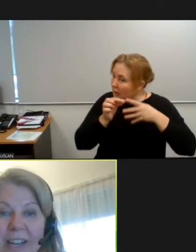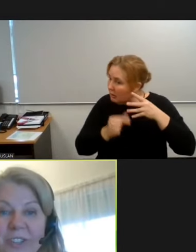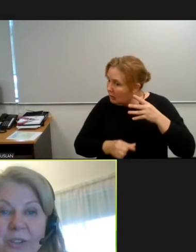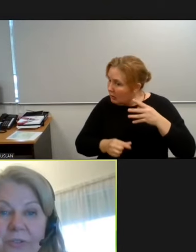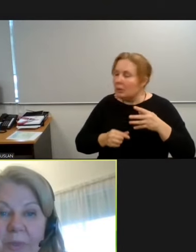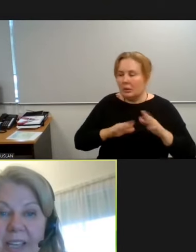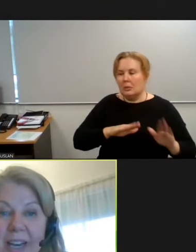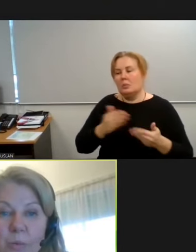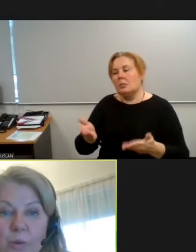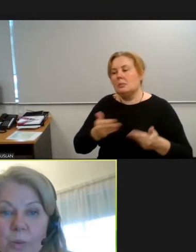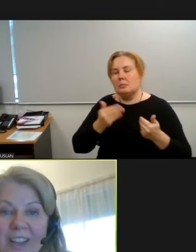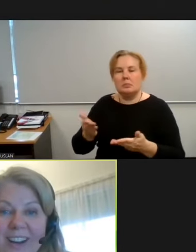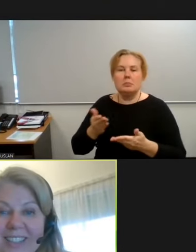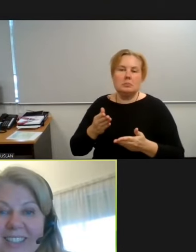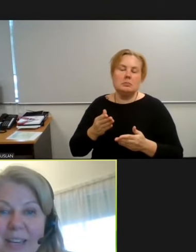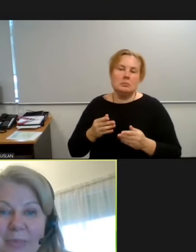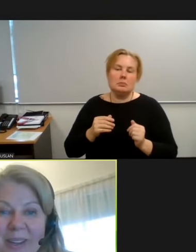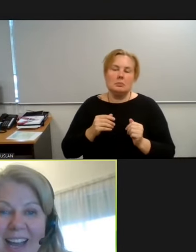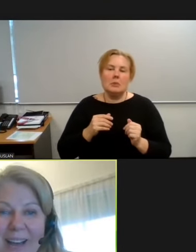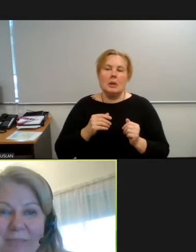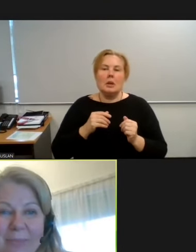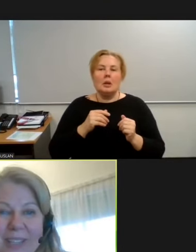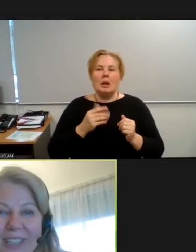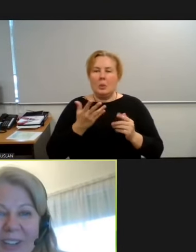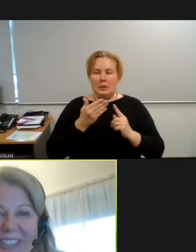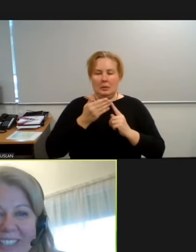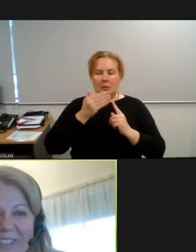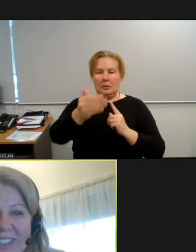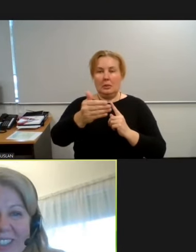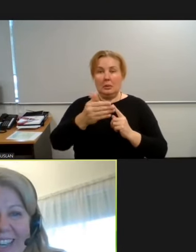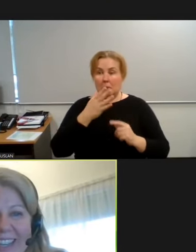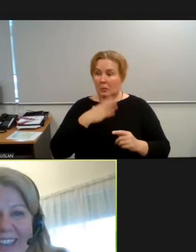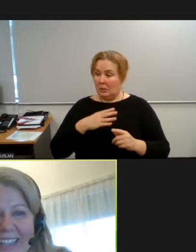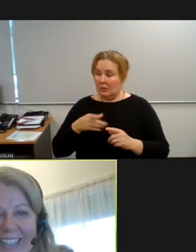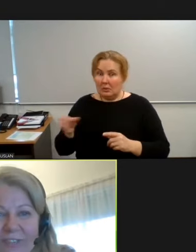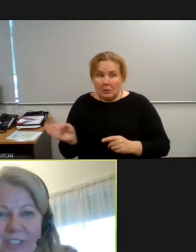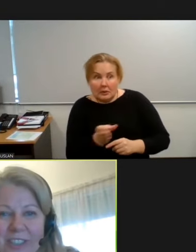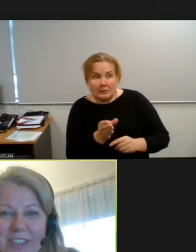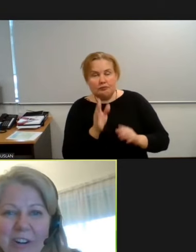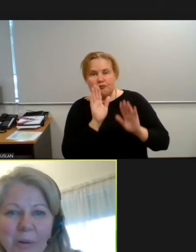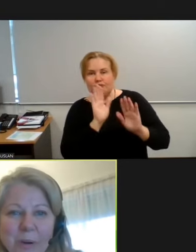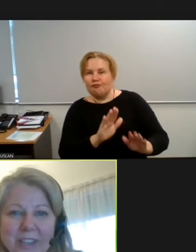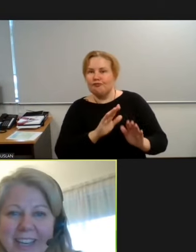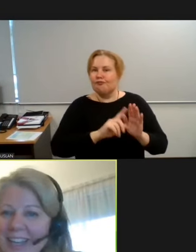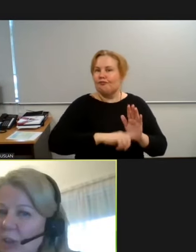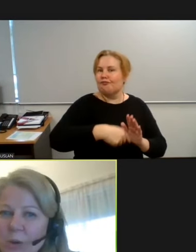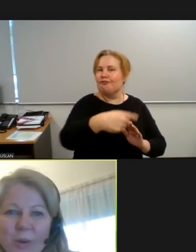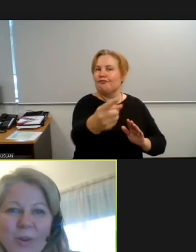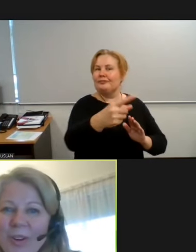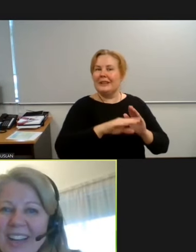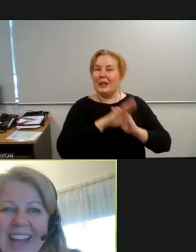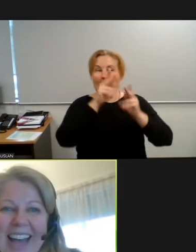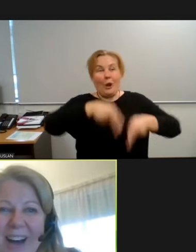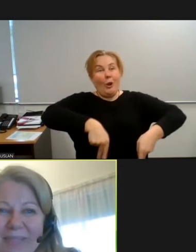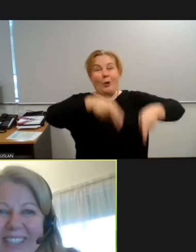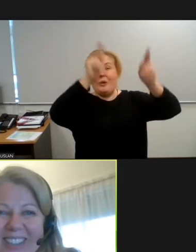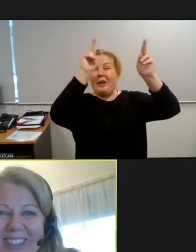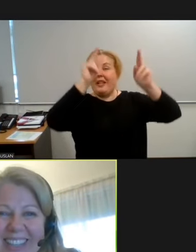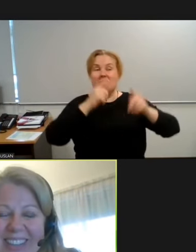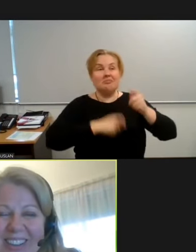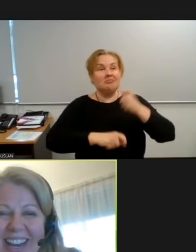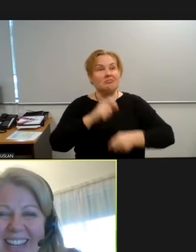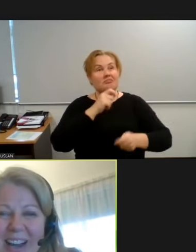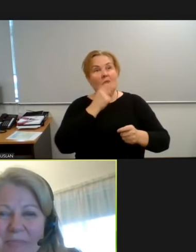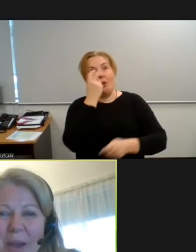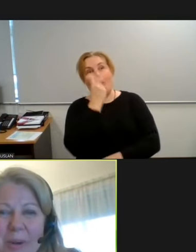So where to from here? Would we like to keep people in hotels so that they can lay down roots and grow old there? No, it's